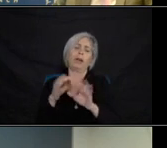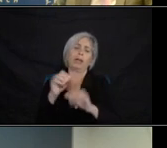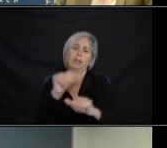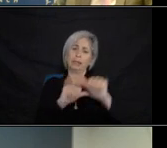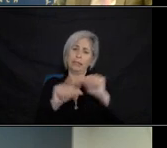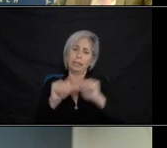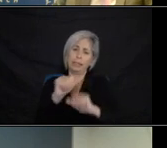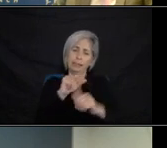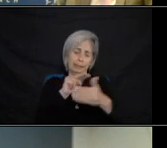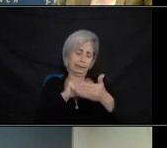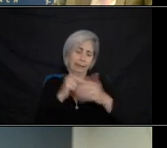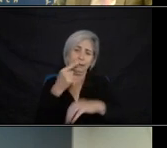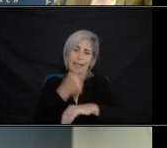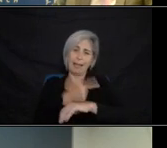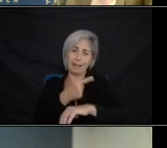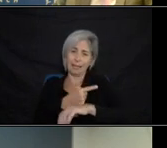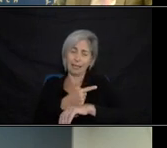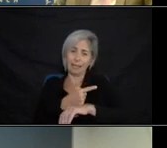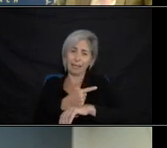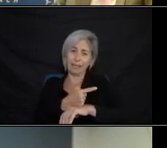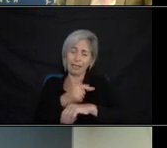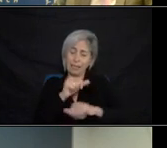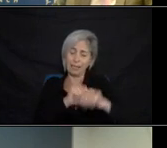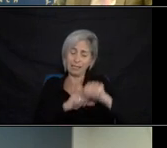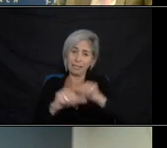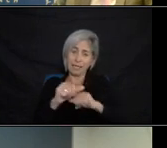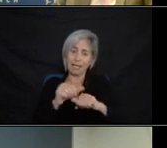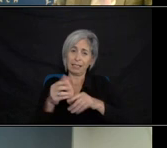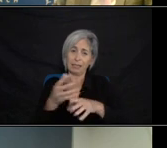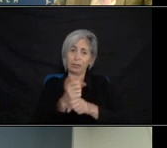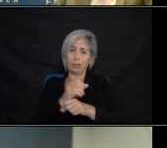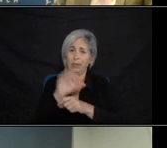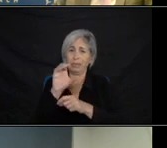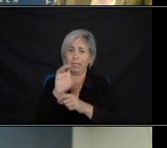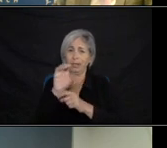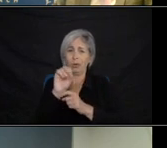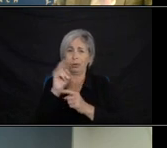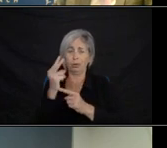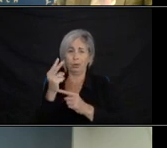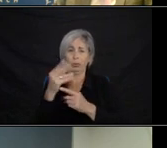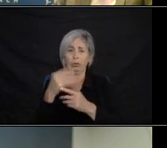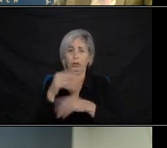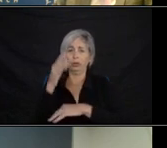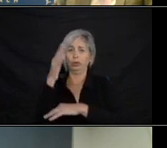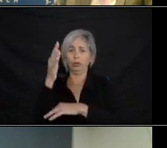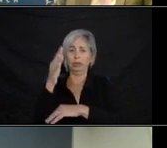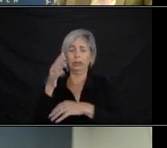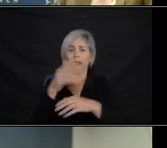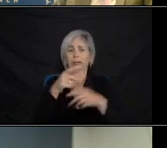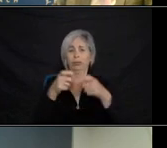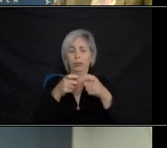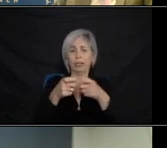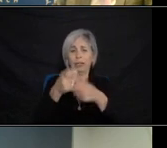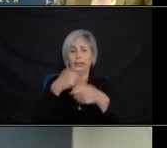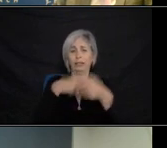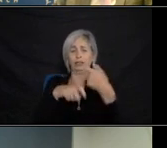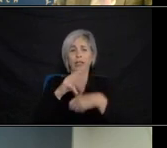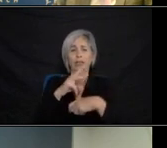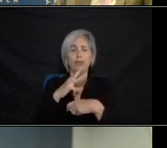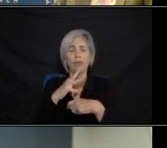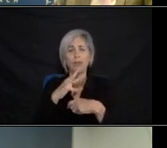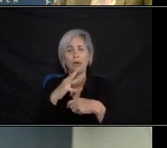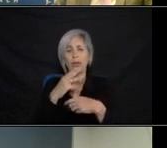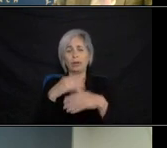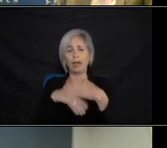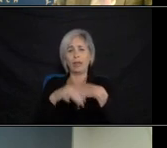Daily. Besides consuming carbon dioxide, trees impact climate by regulating the exchange of water and heat between the